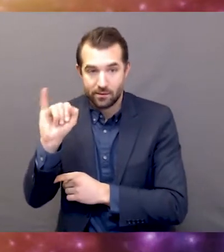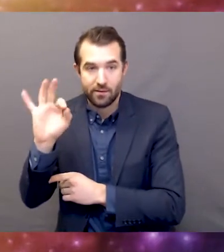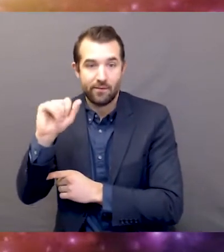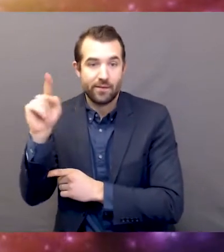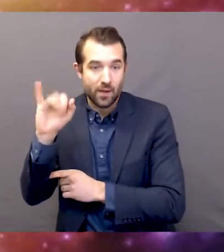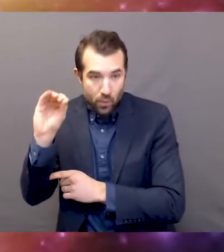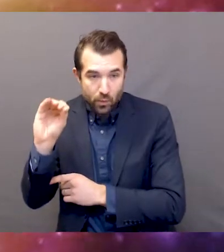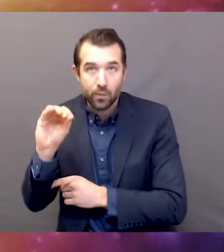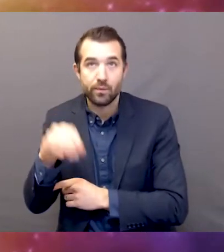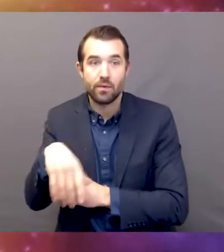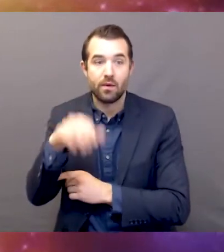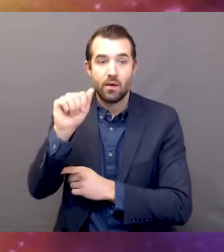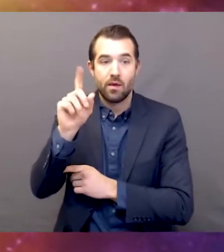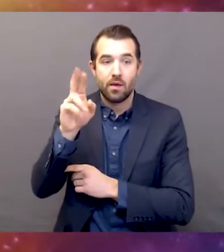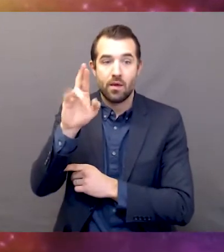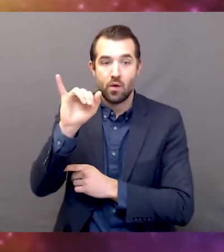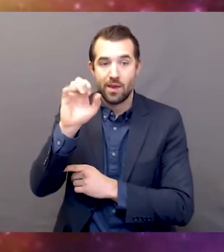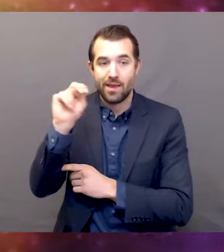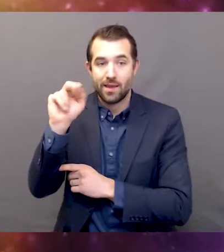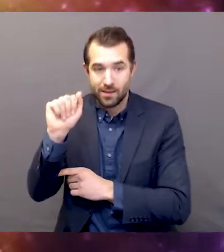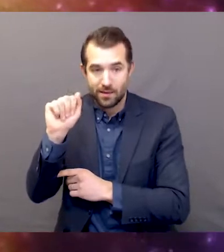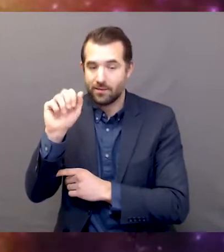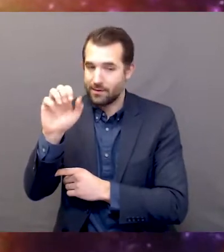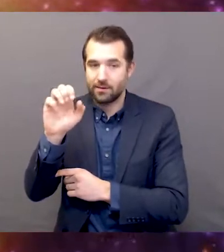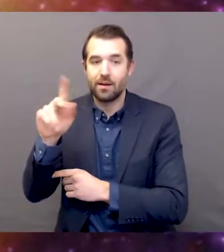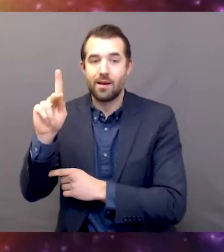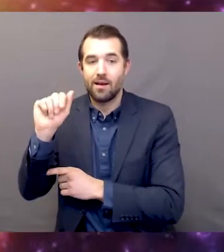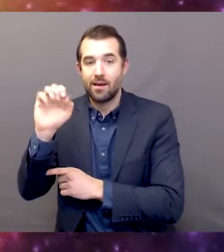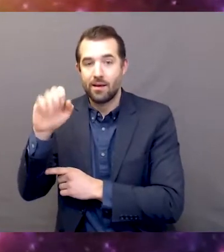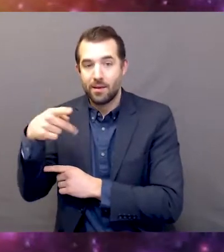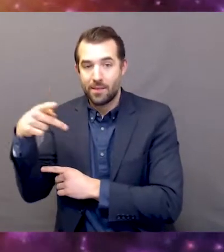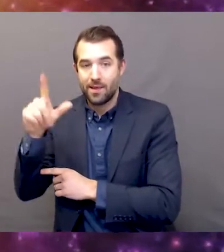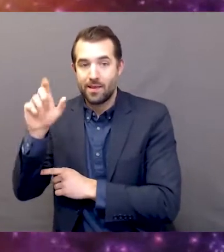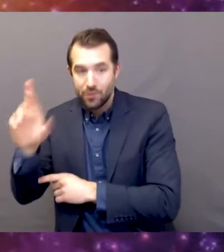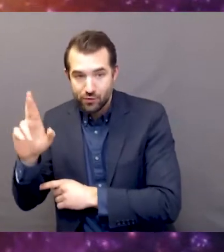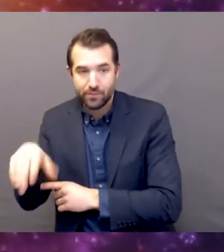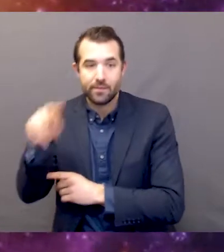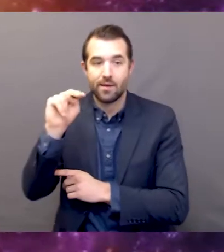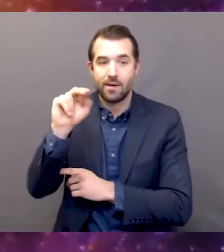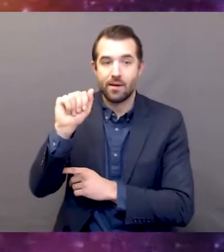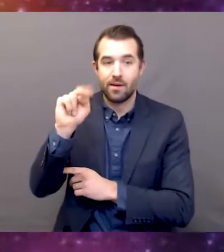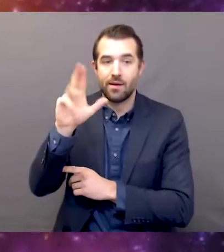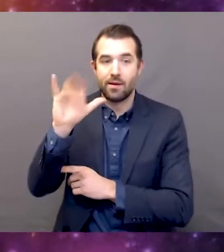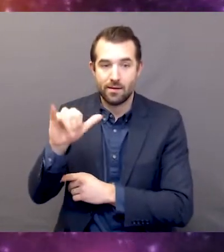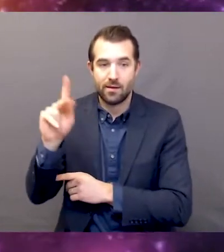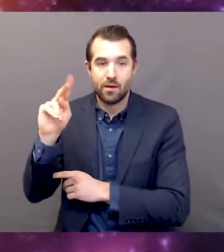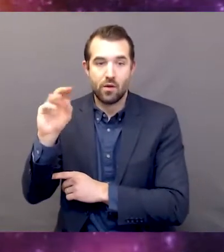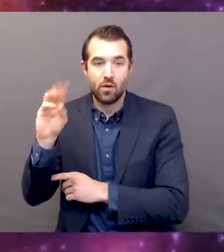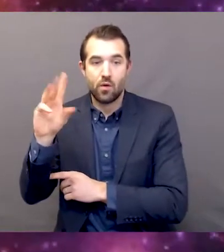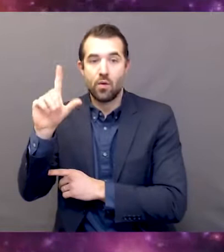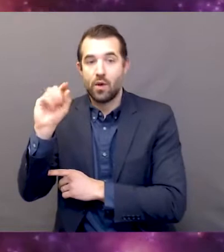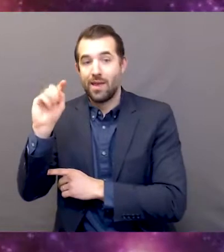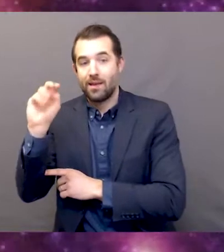Adrian Kepler of the Natural History Museum, Nancy Knowlton, who has worked both at the Tropical Research Institute in Panama